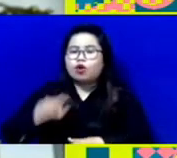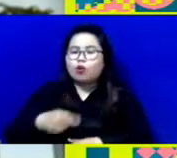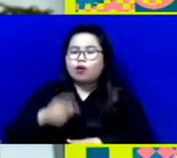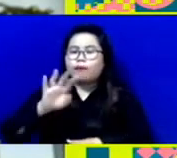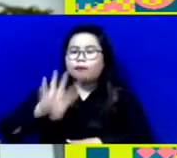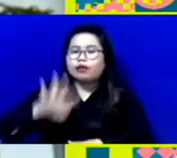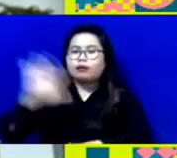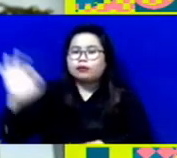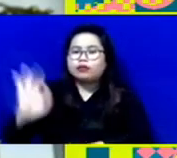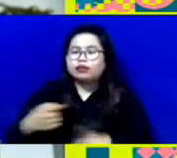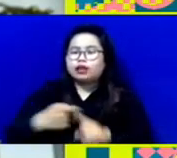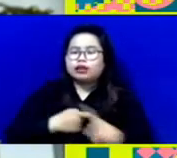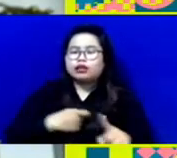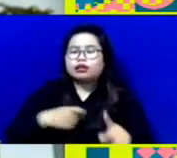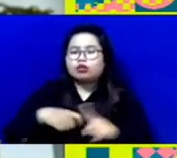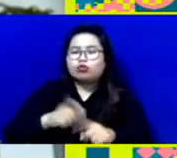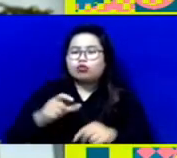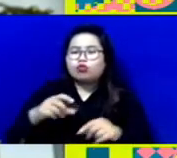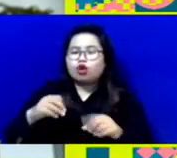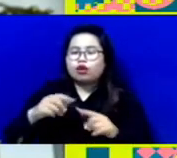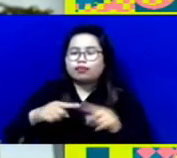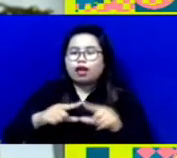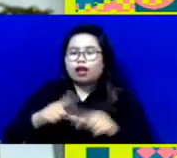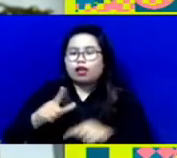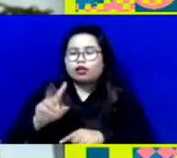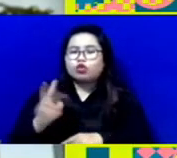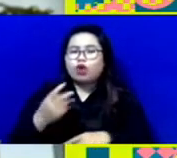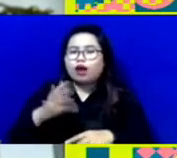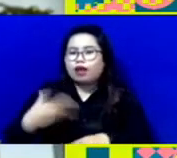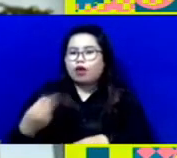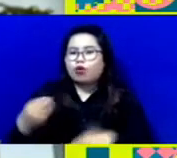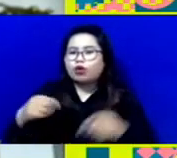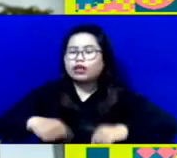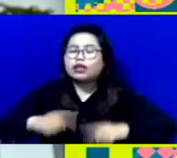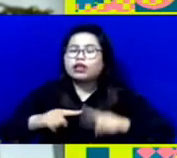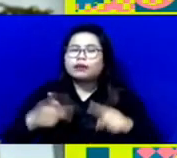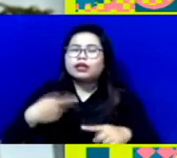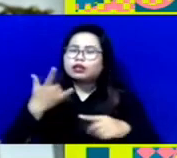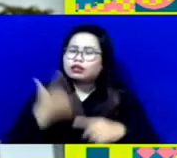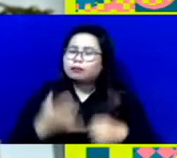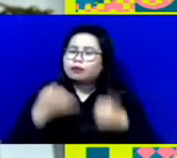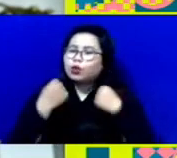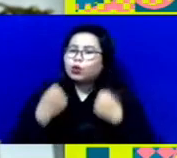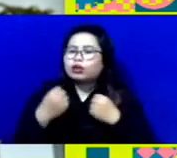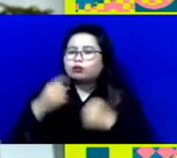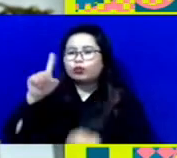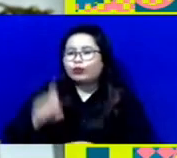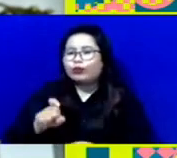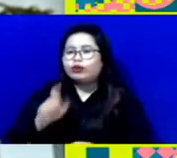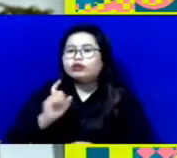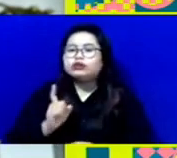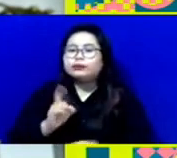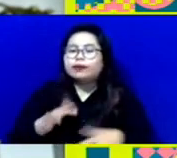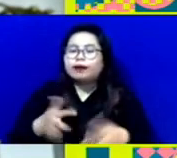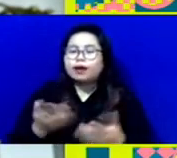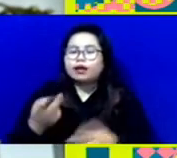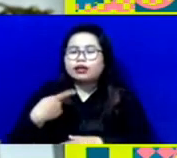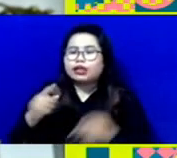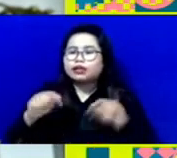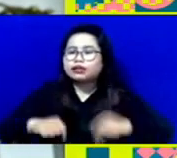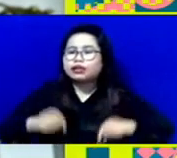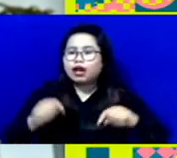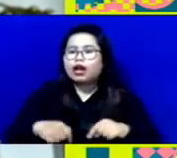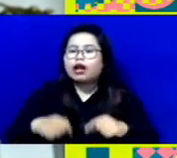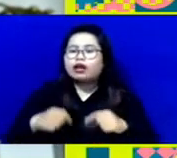we still need to remain vigilant as we are currently experiencing a fundamental shift in the global